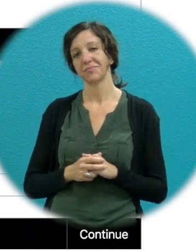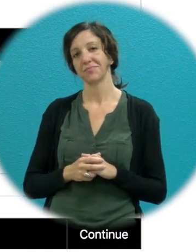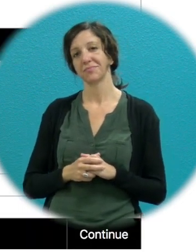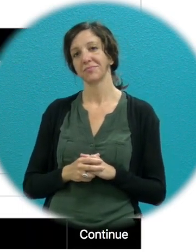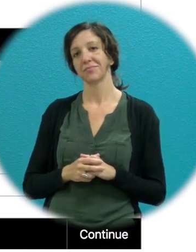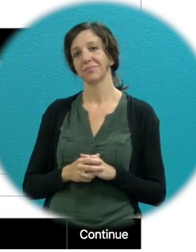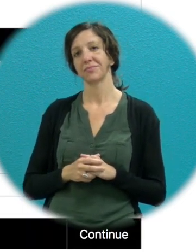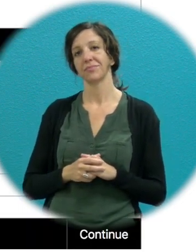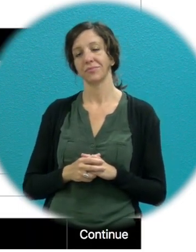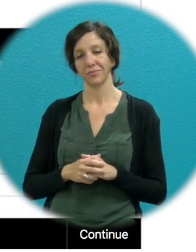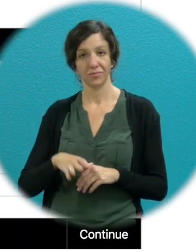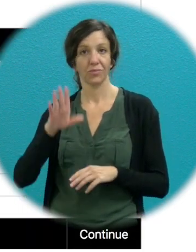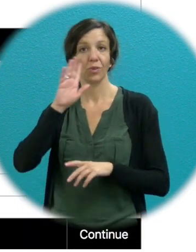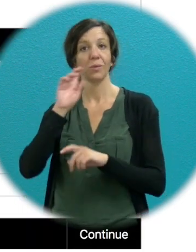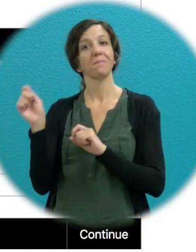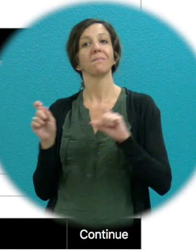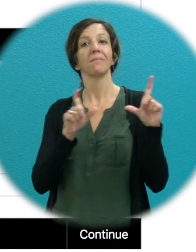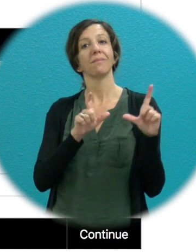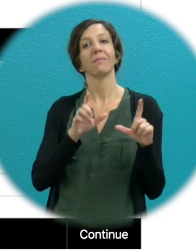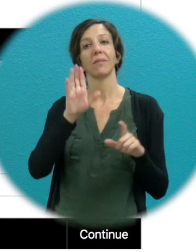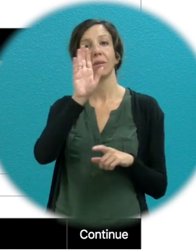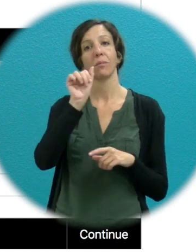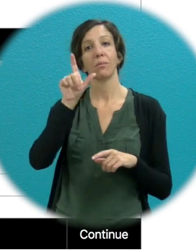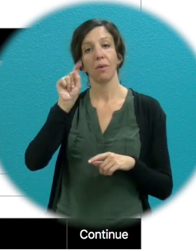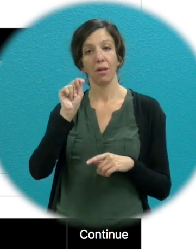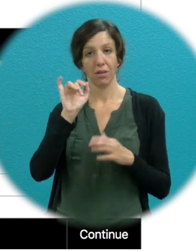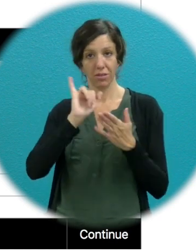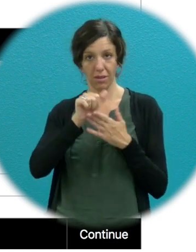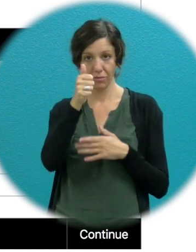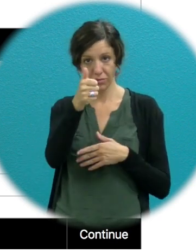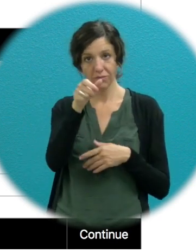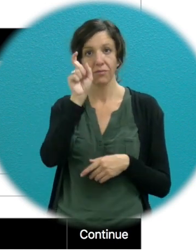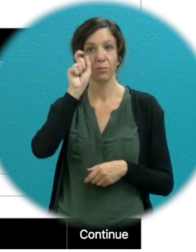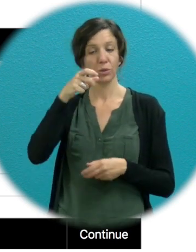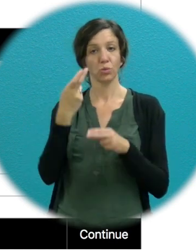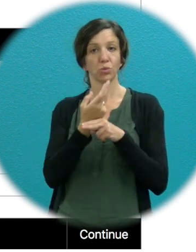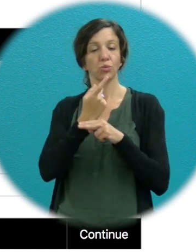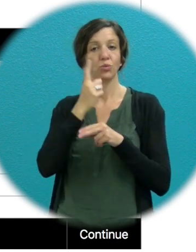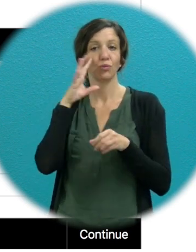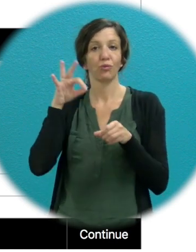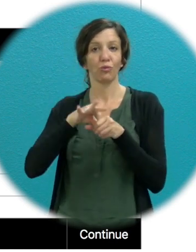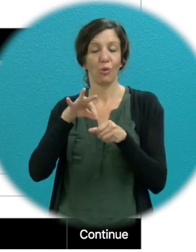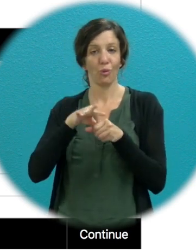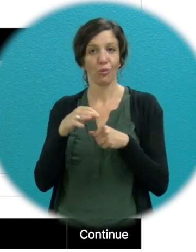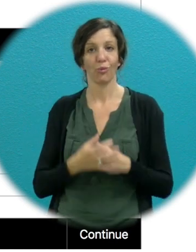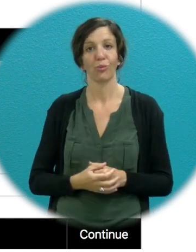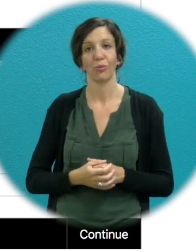It will bring up the ballot that you are supposed to vote in this election.